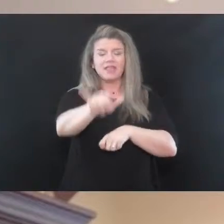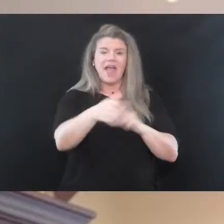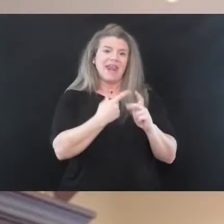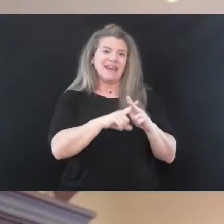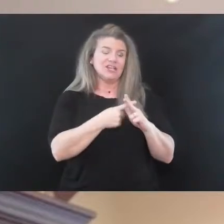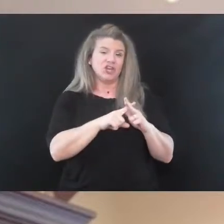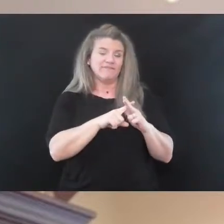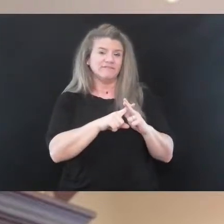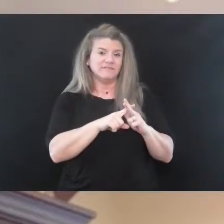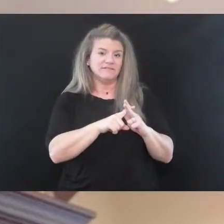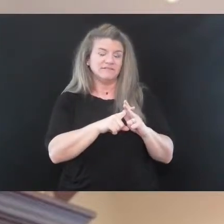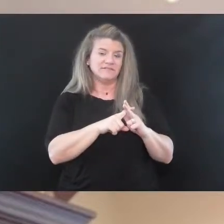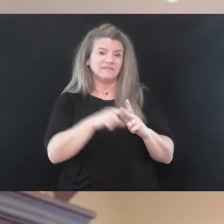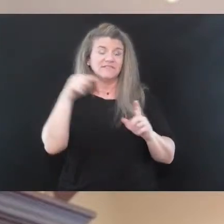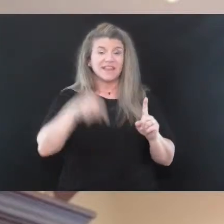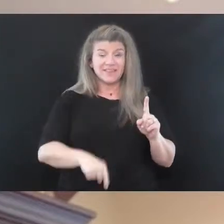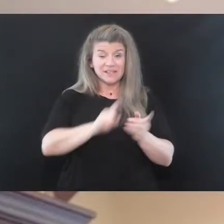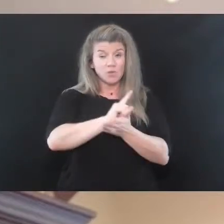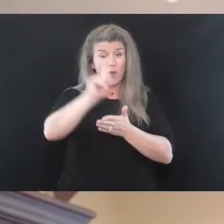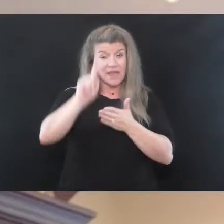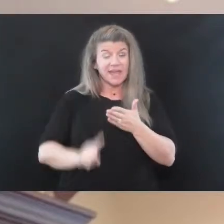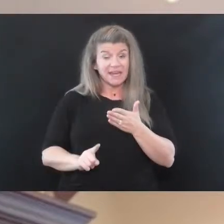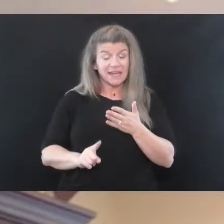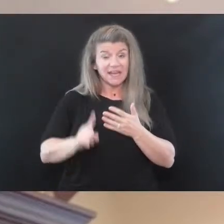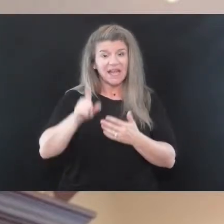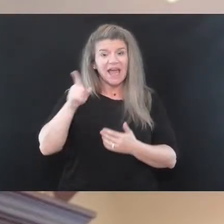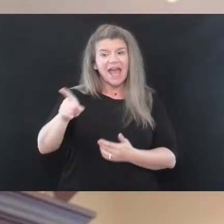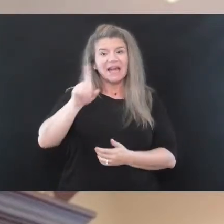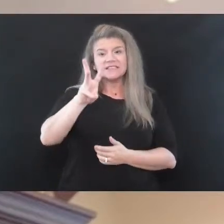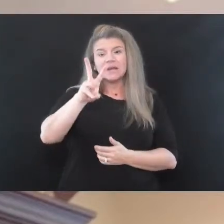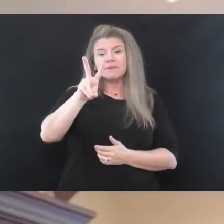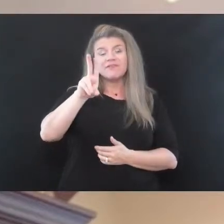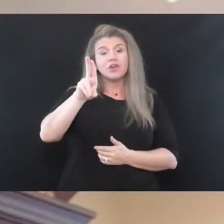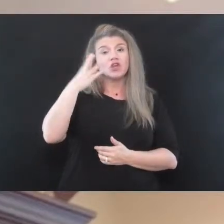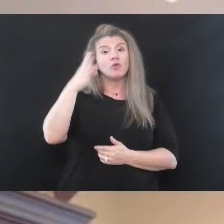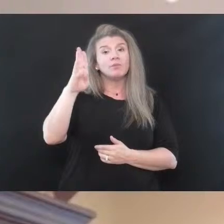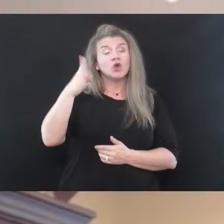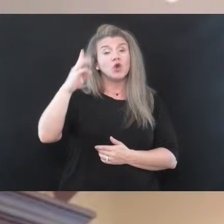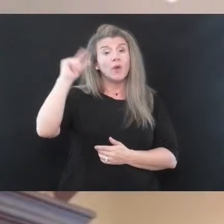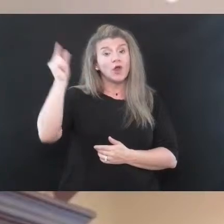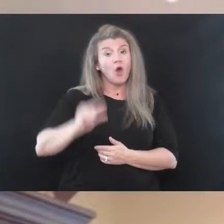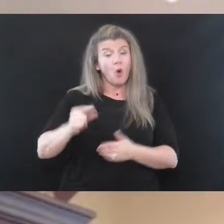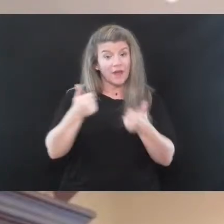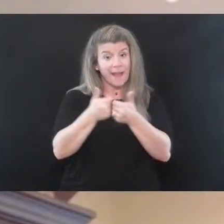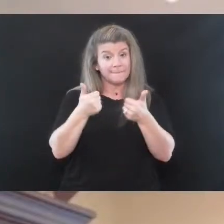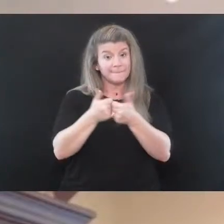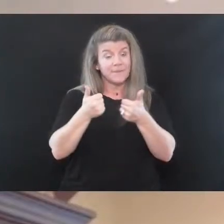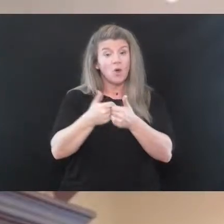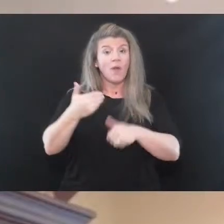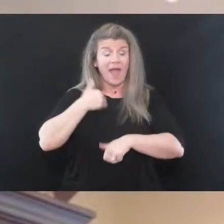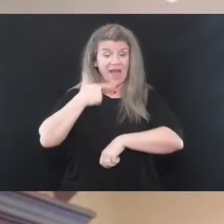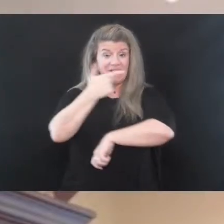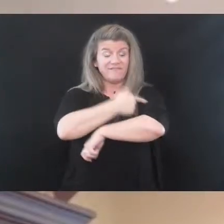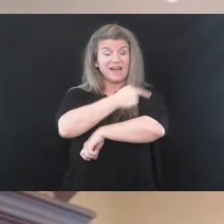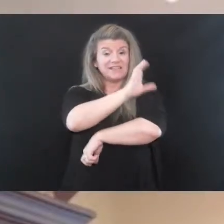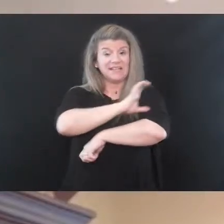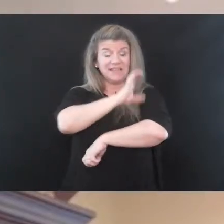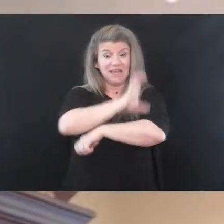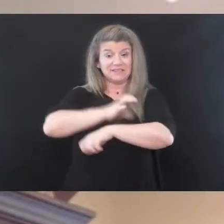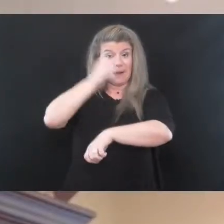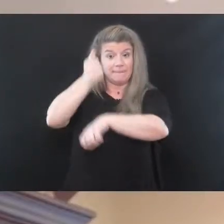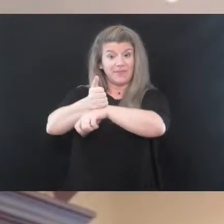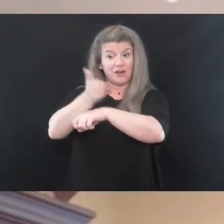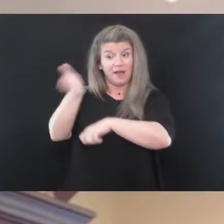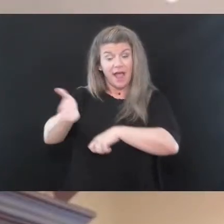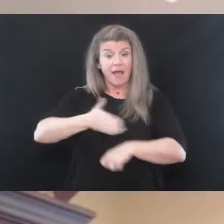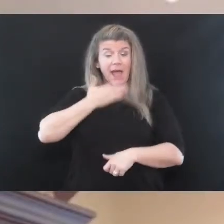initiative. This weekend at the WVU Blue and Gold game, there was a vaccine clinic set up, and